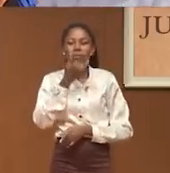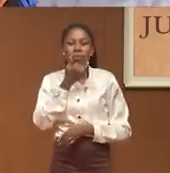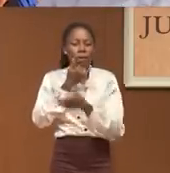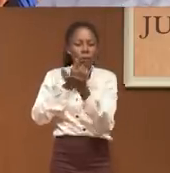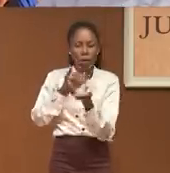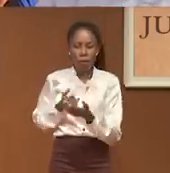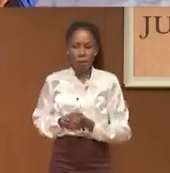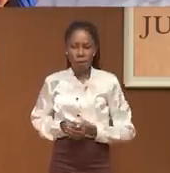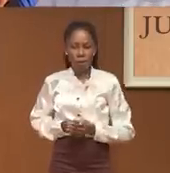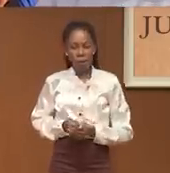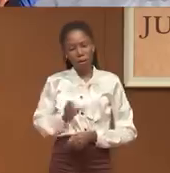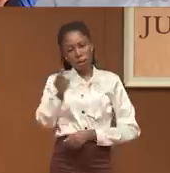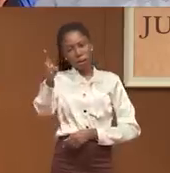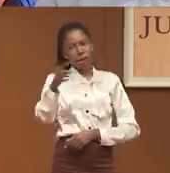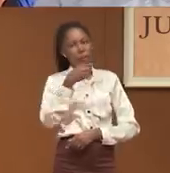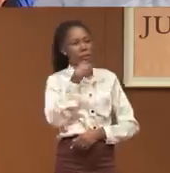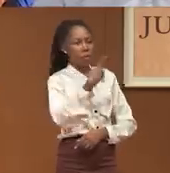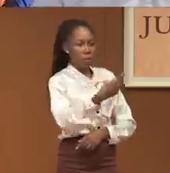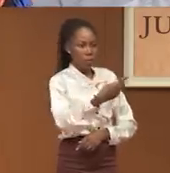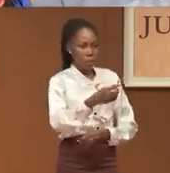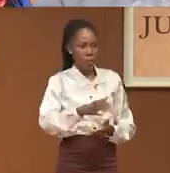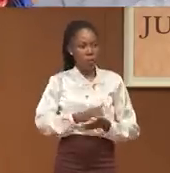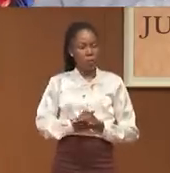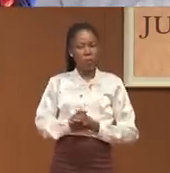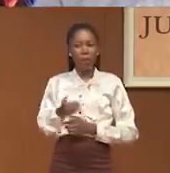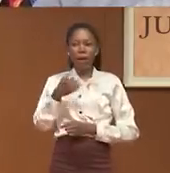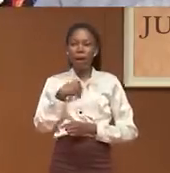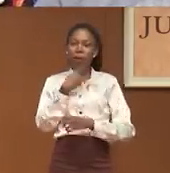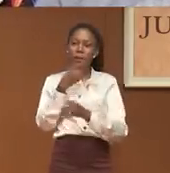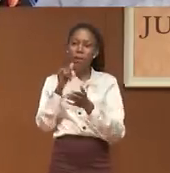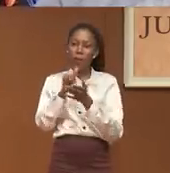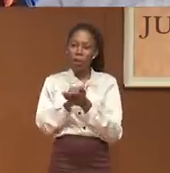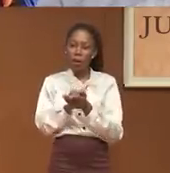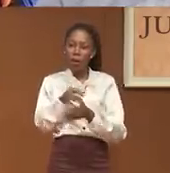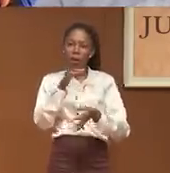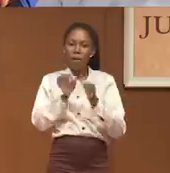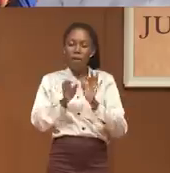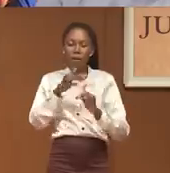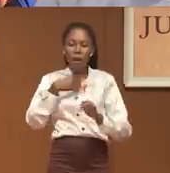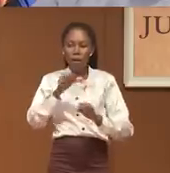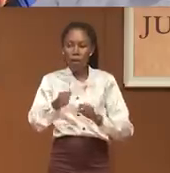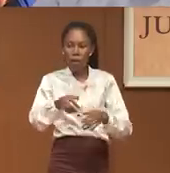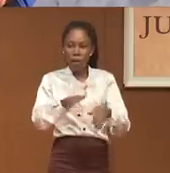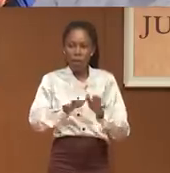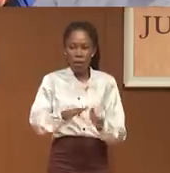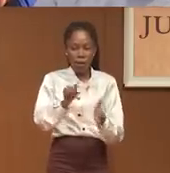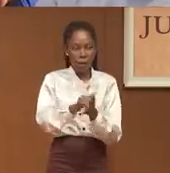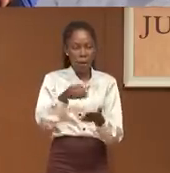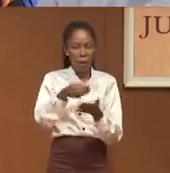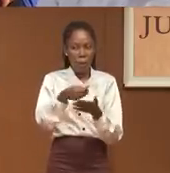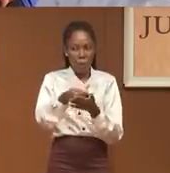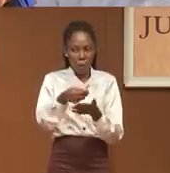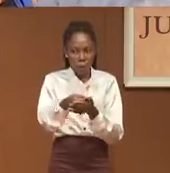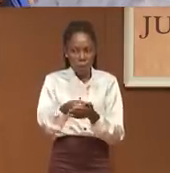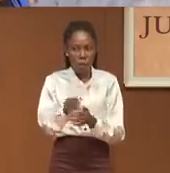Your Honor, there was also a caveat on our agreement that if there is any encumbrance on the land, my money will be returned to me. We